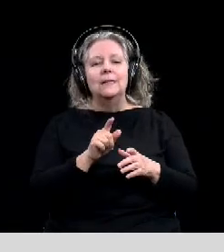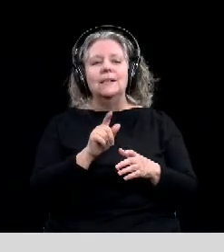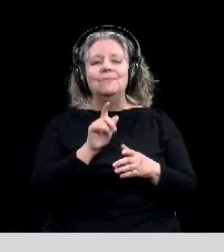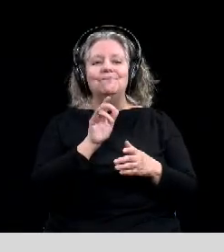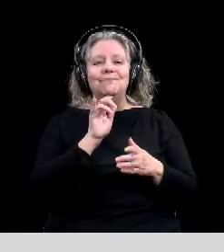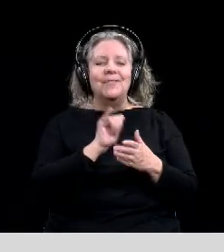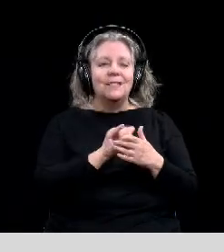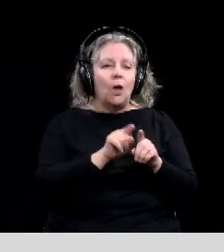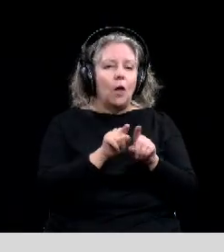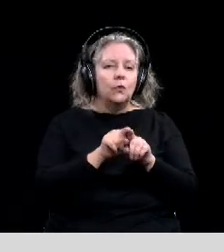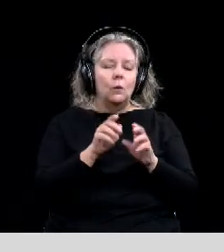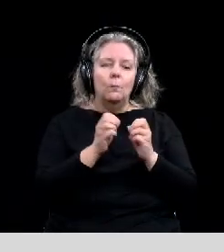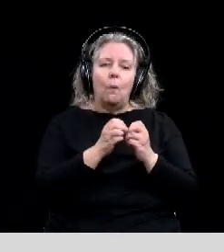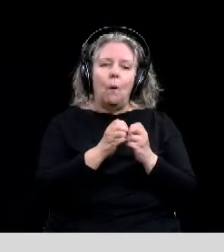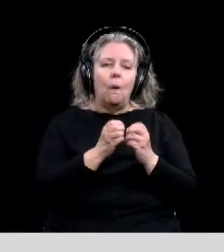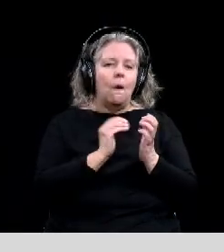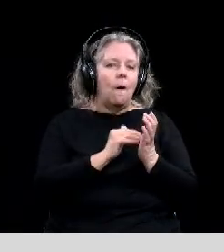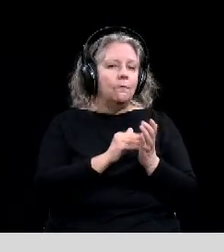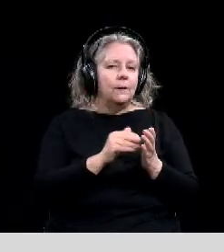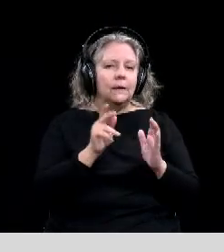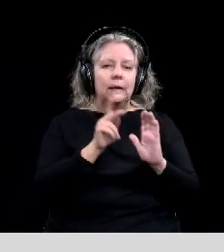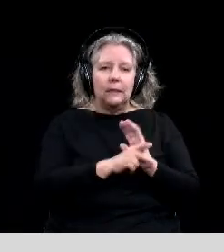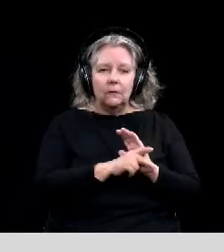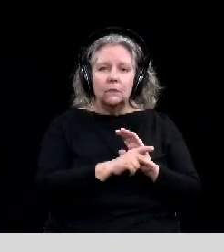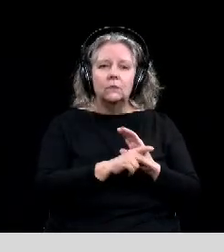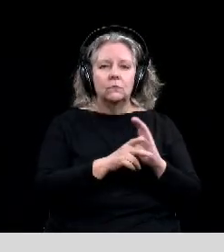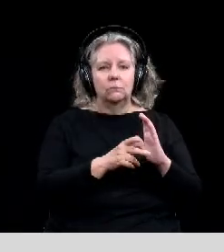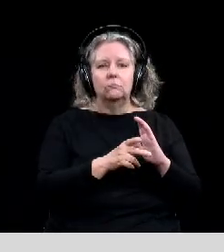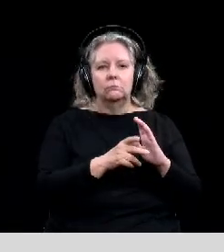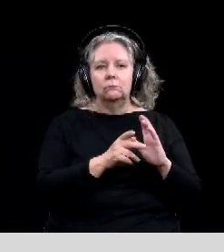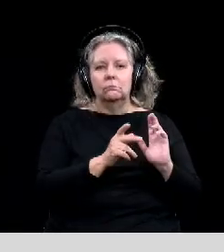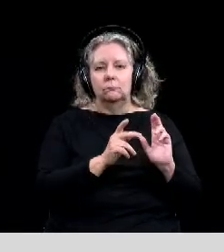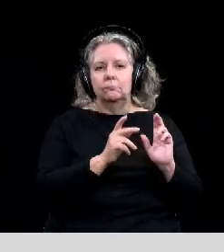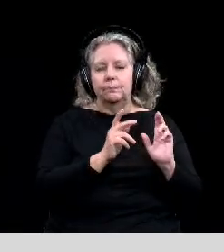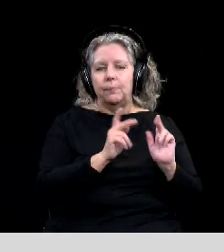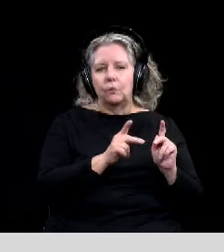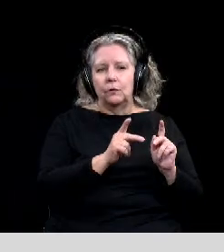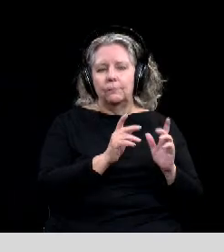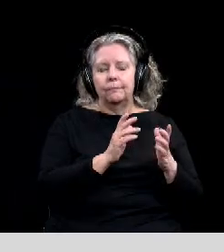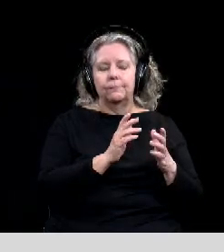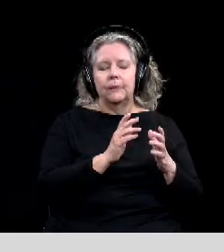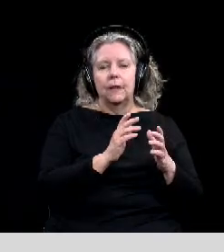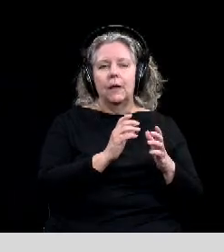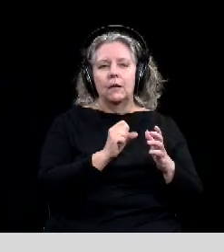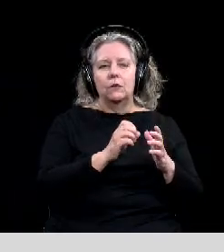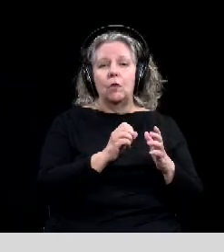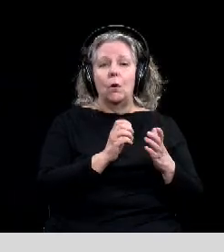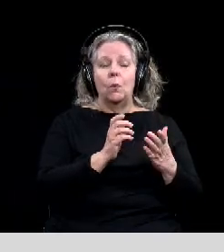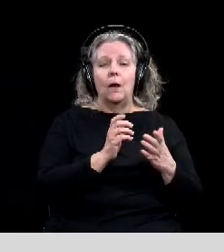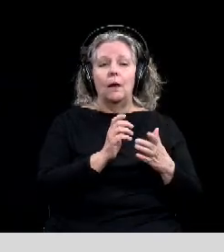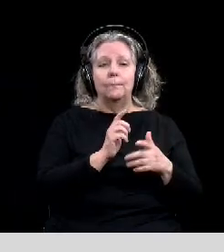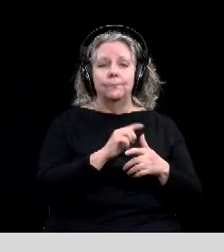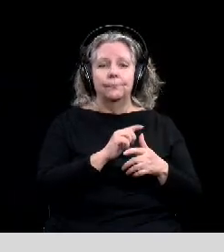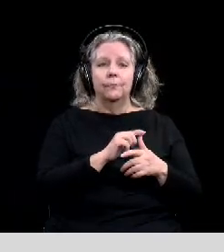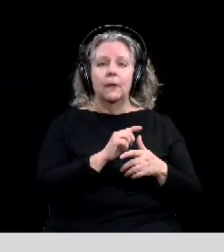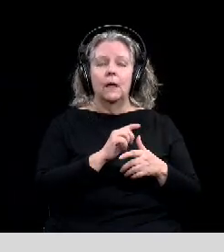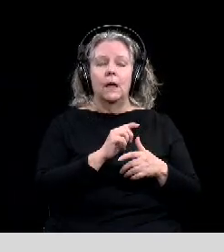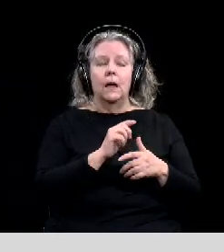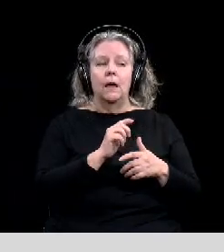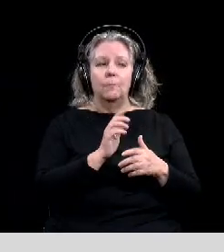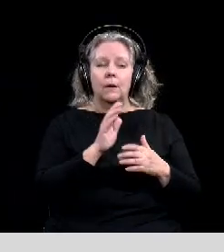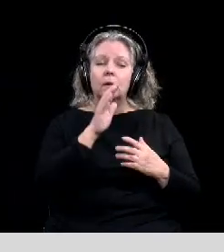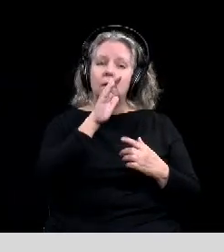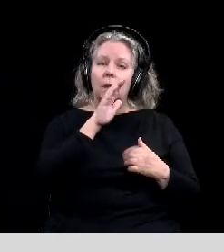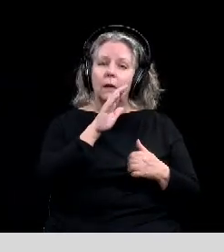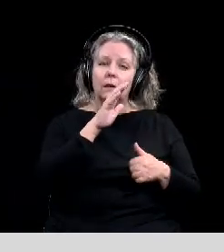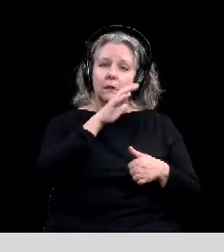lead scientists in the UK said that it was 30 to 40% more fatal. There was some preliminary data